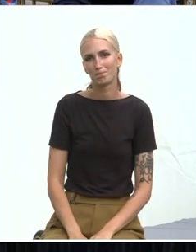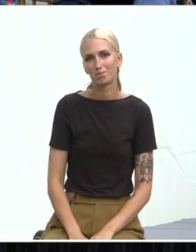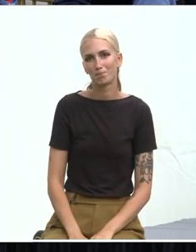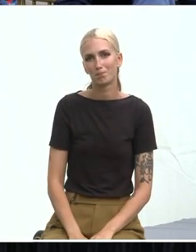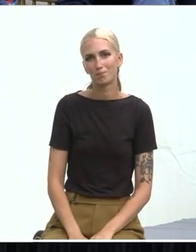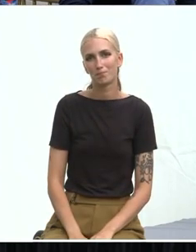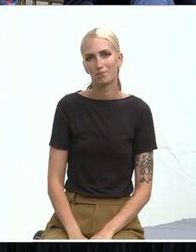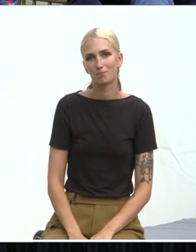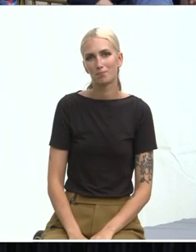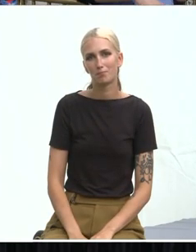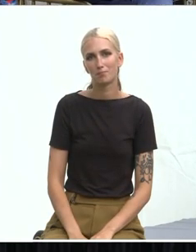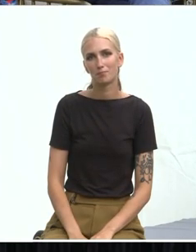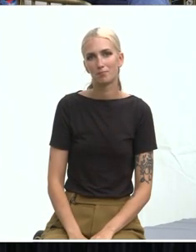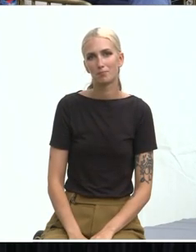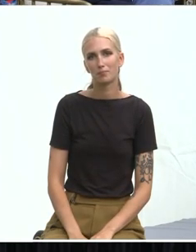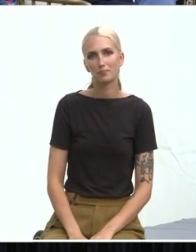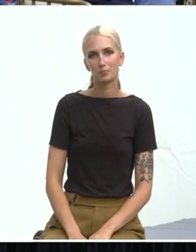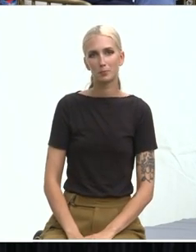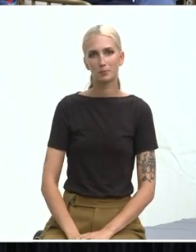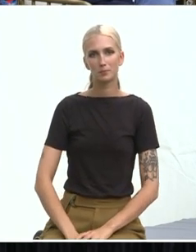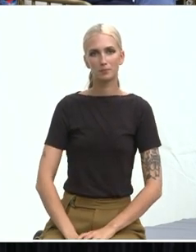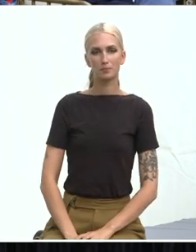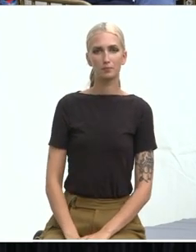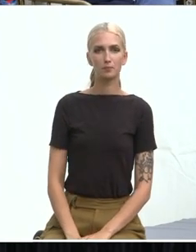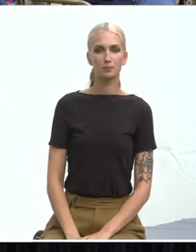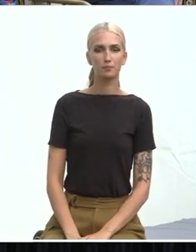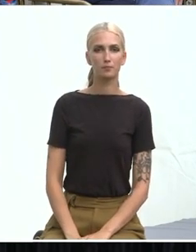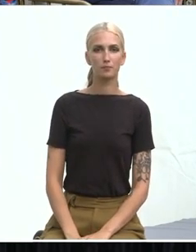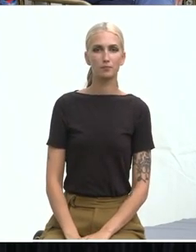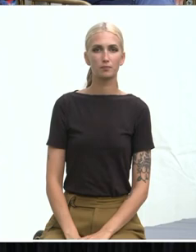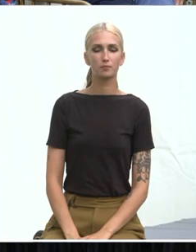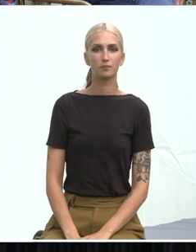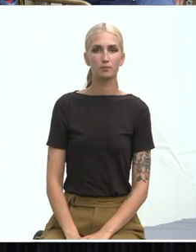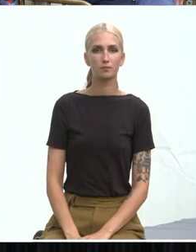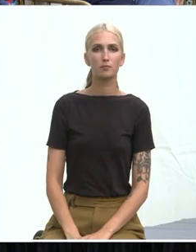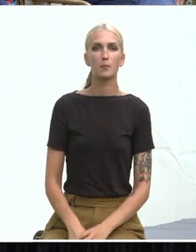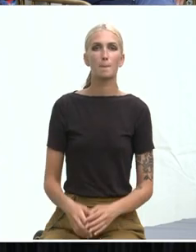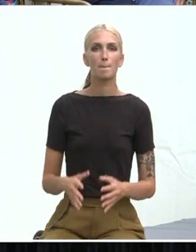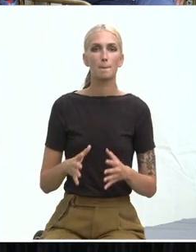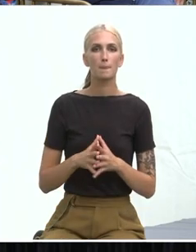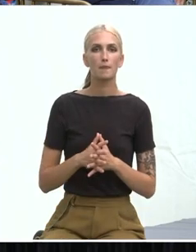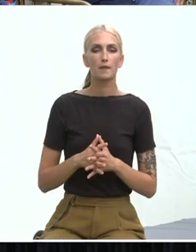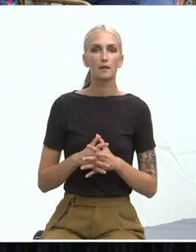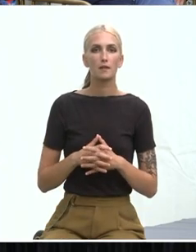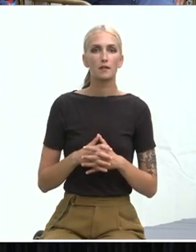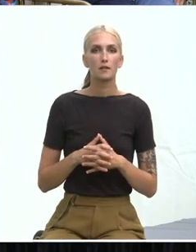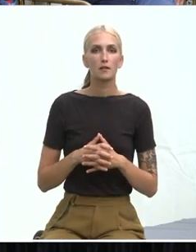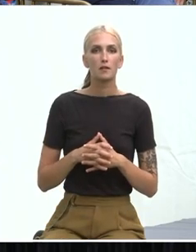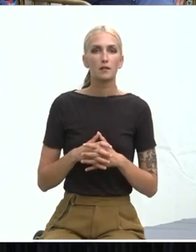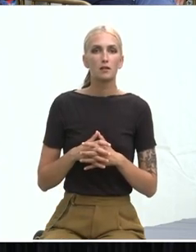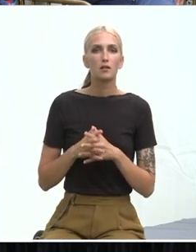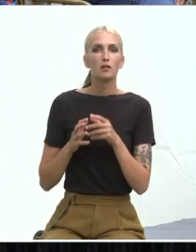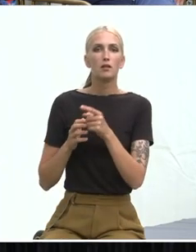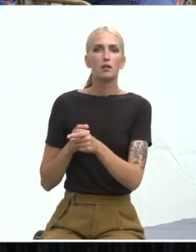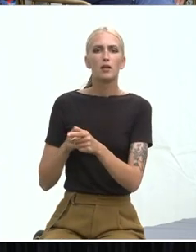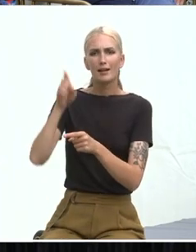Well, in the participants in United Nations missions and so on, they are a different situation. But at